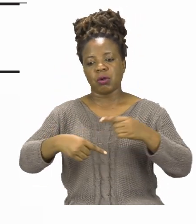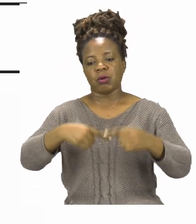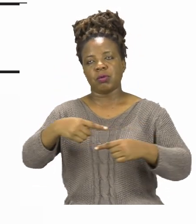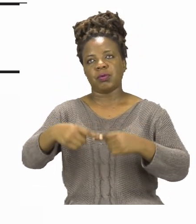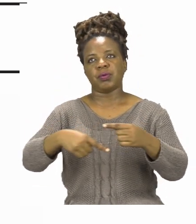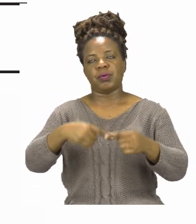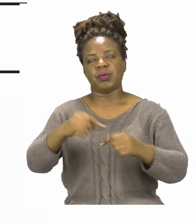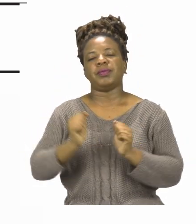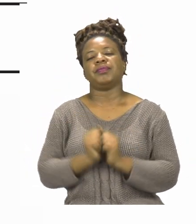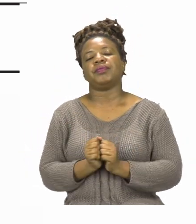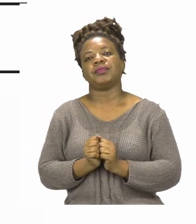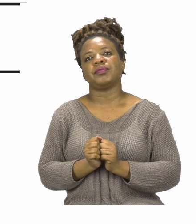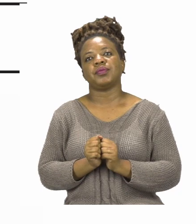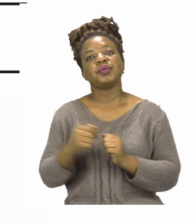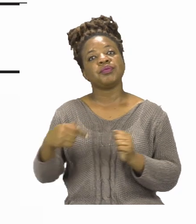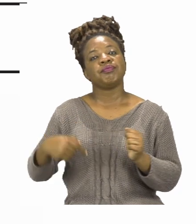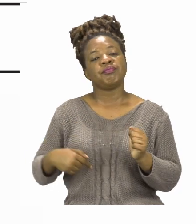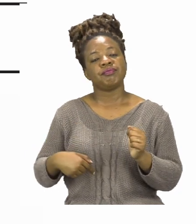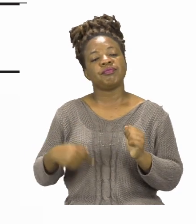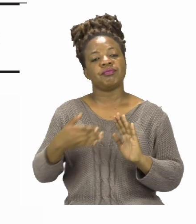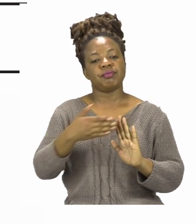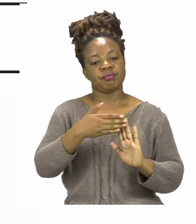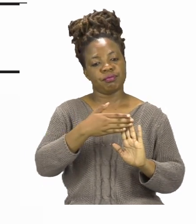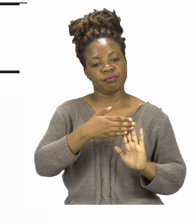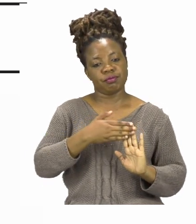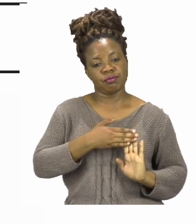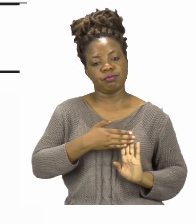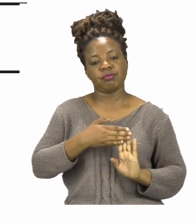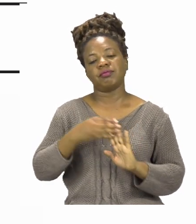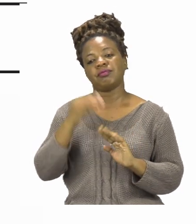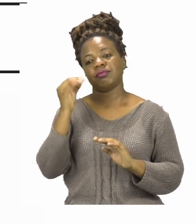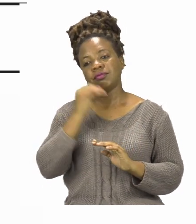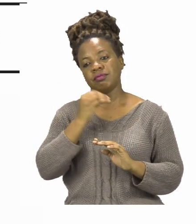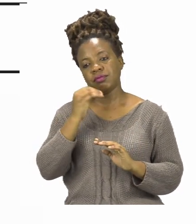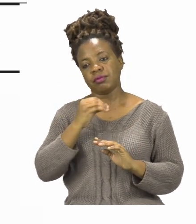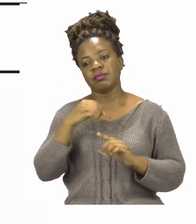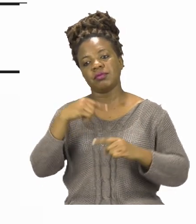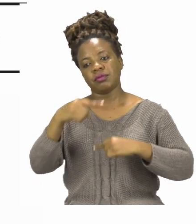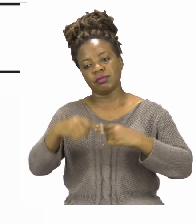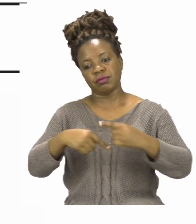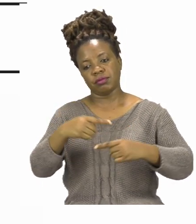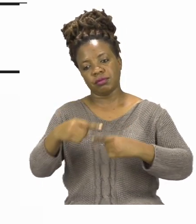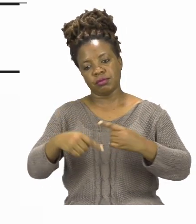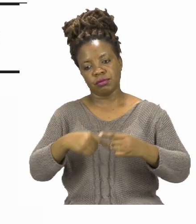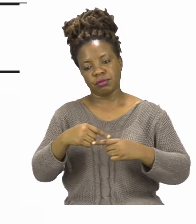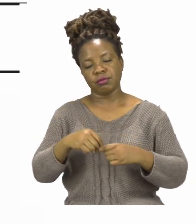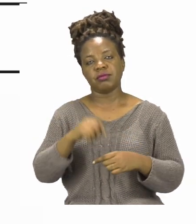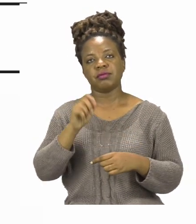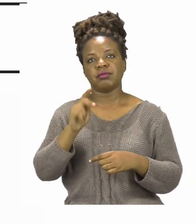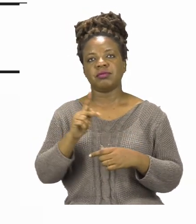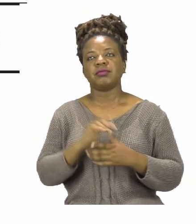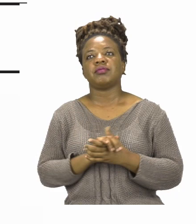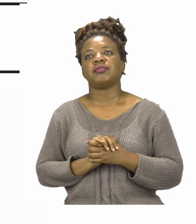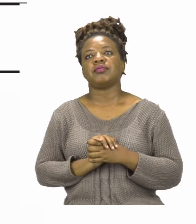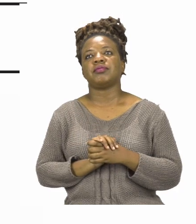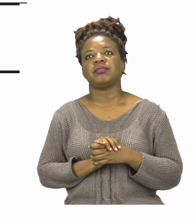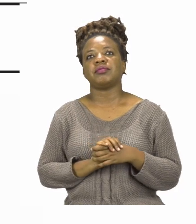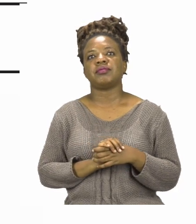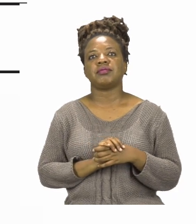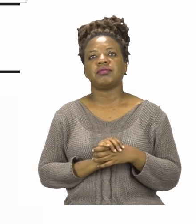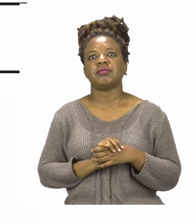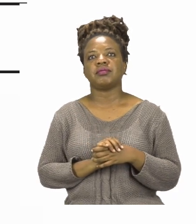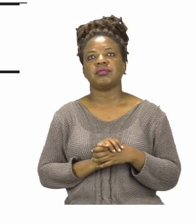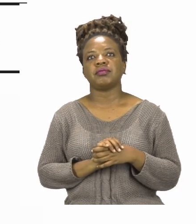it processes the food so that it can go to the right parts of the body. So these are